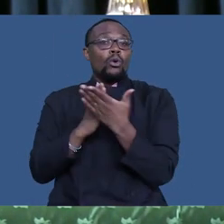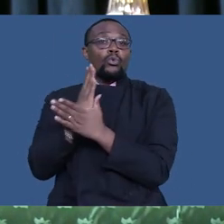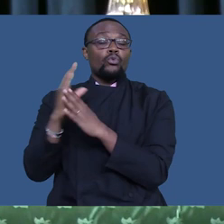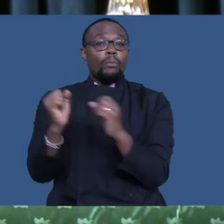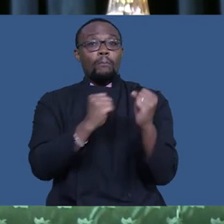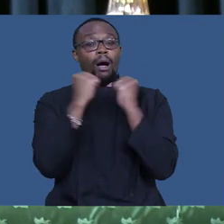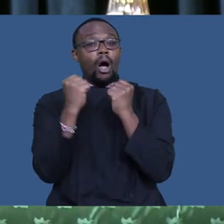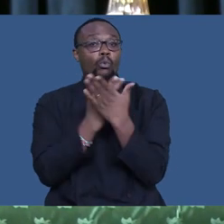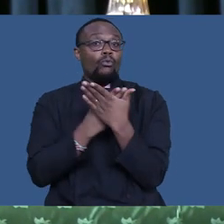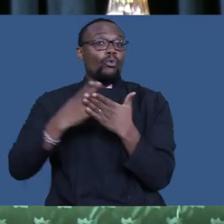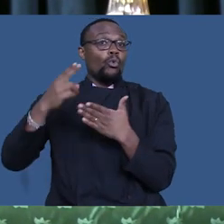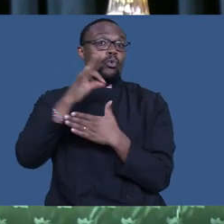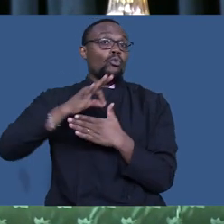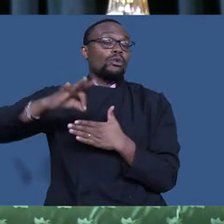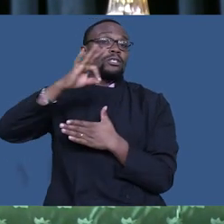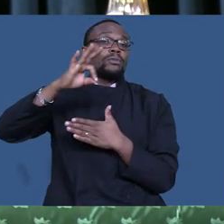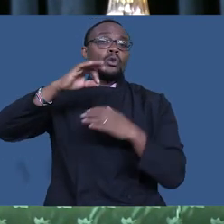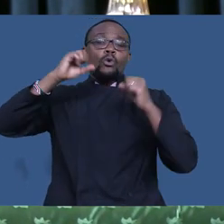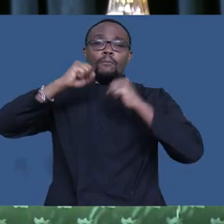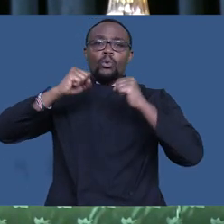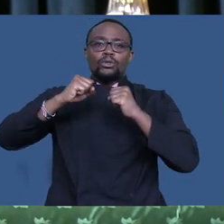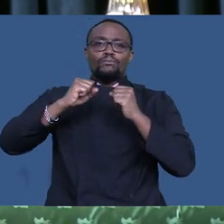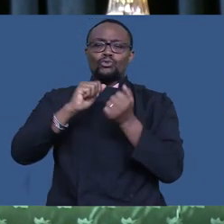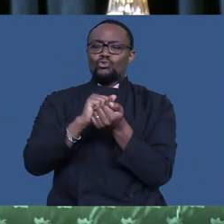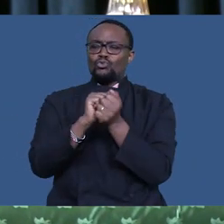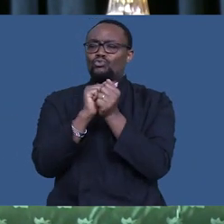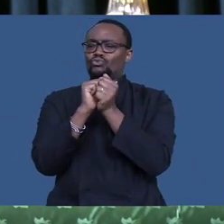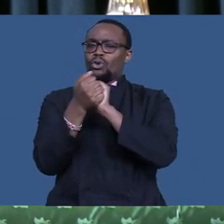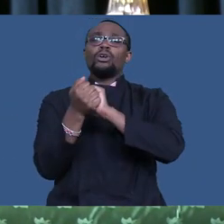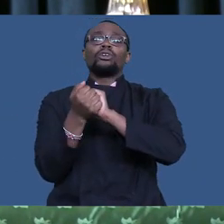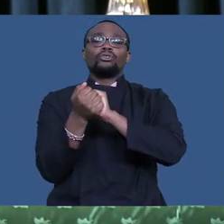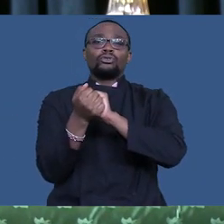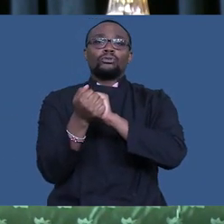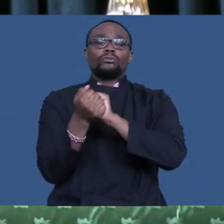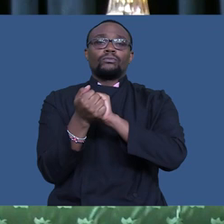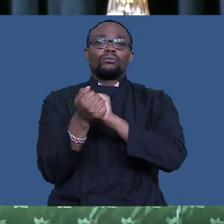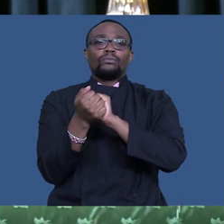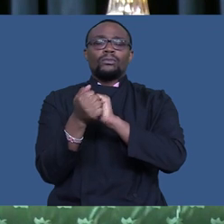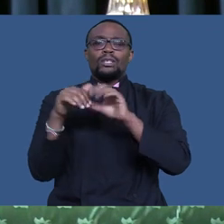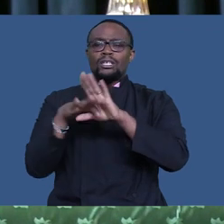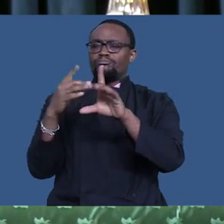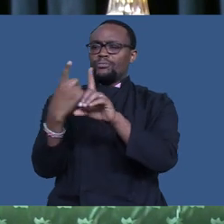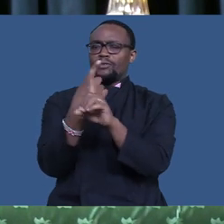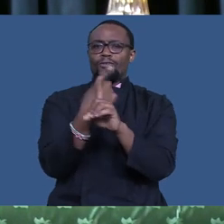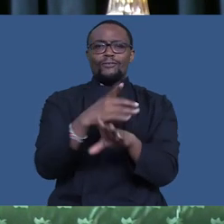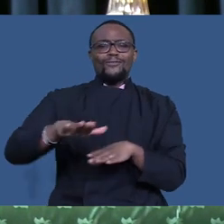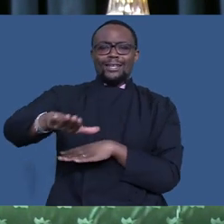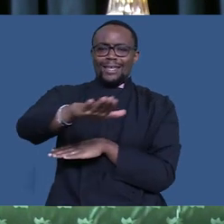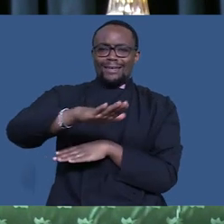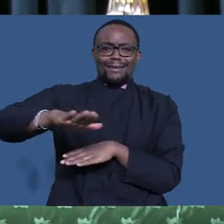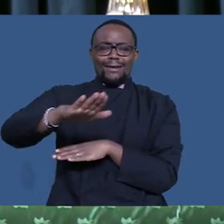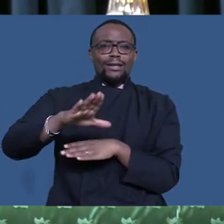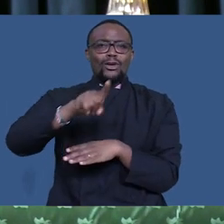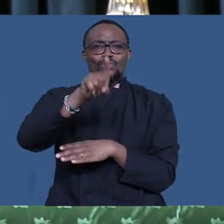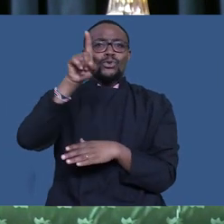power of the Holy Spirit, they will bring change and transformation in the areas of our